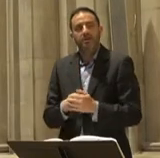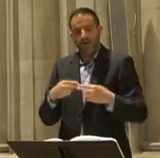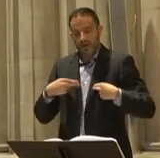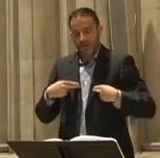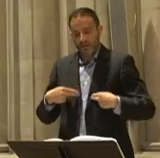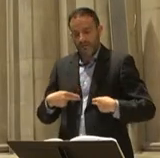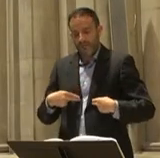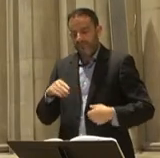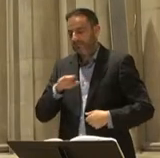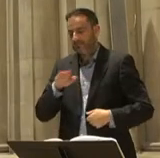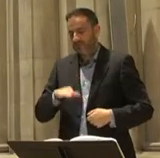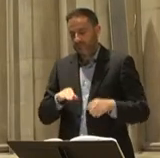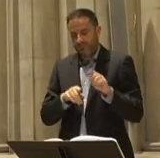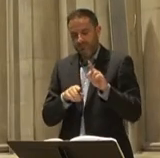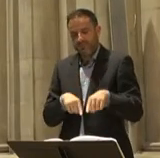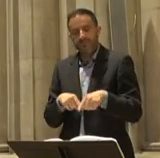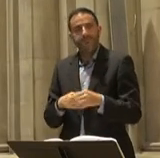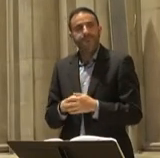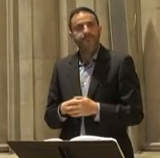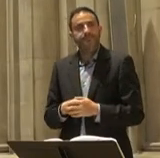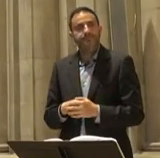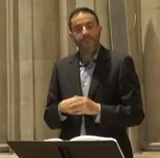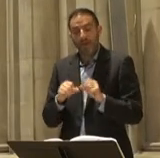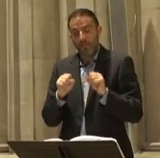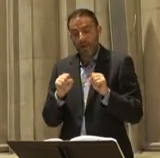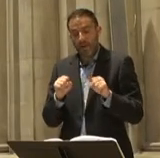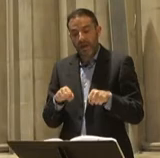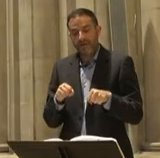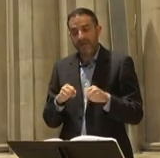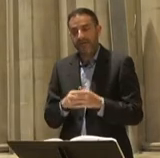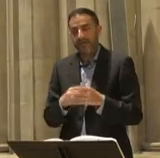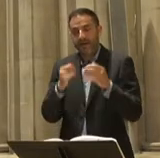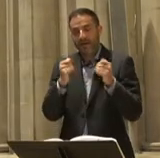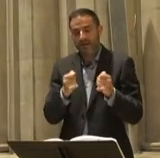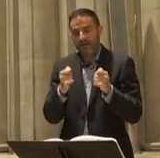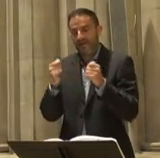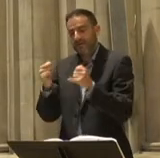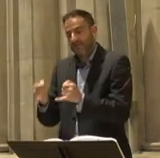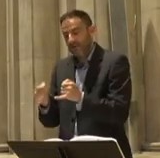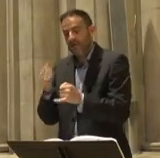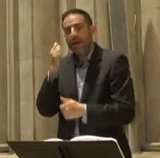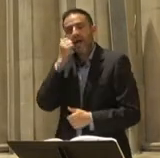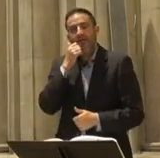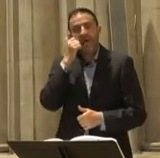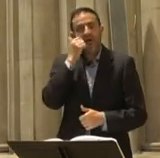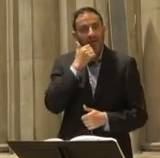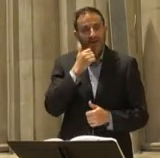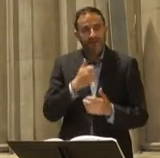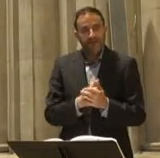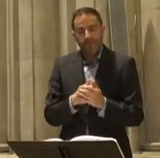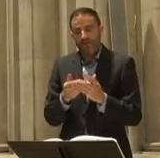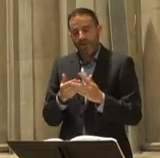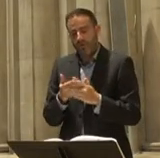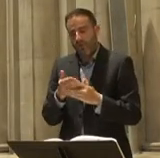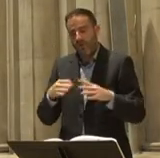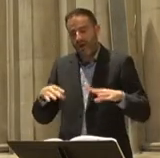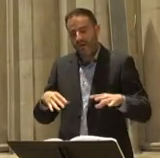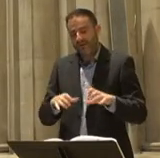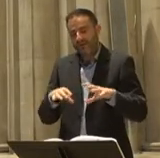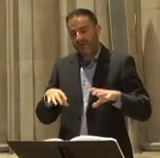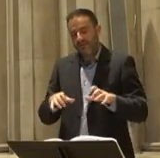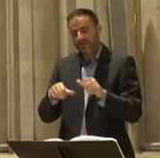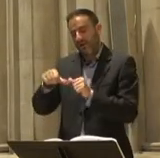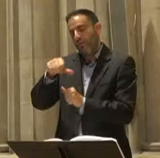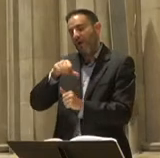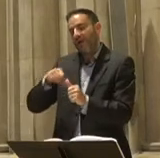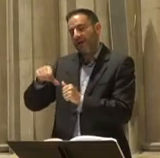Humanity has never responded, but can do so individually, day by day, by the activity with one